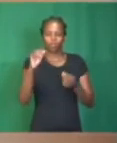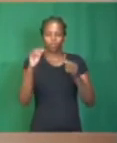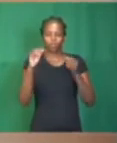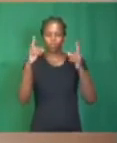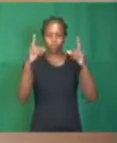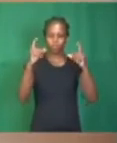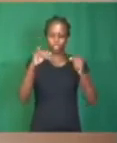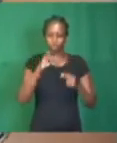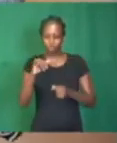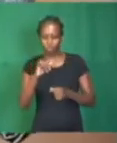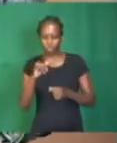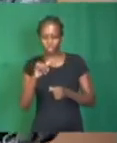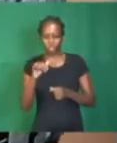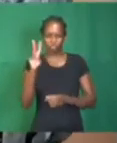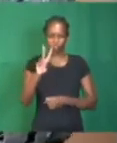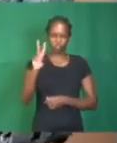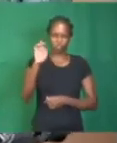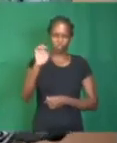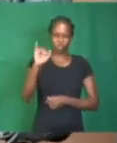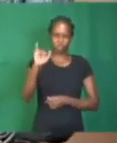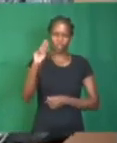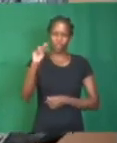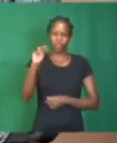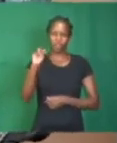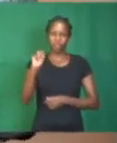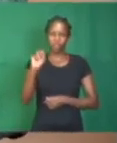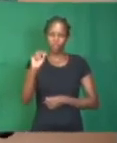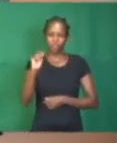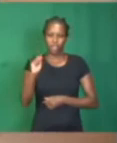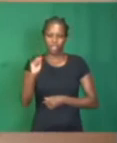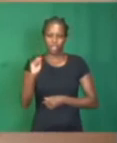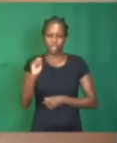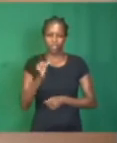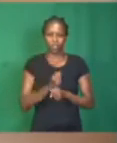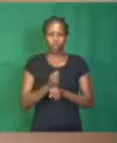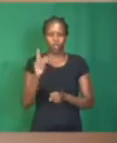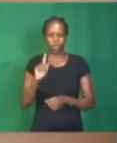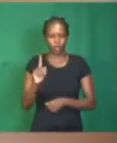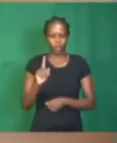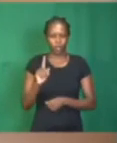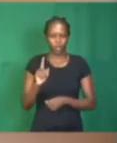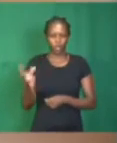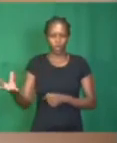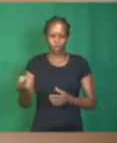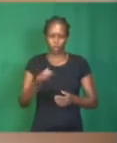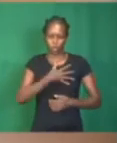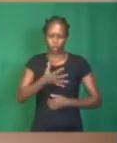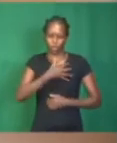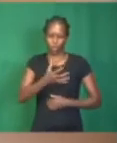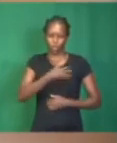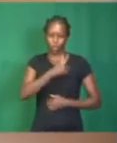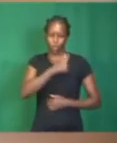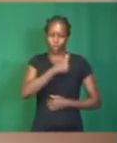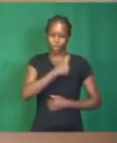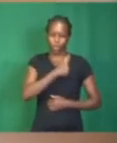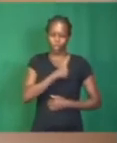that. I will talk about veins. Veins are responsible for bringing blood into the heart. Where I am pointing in